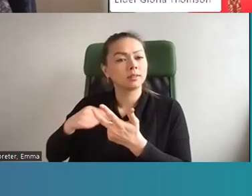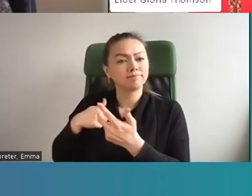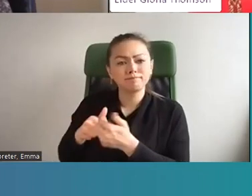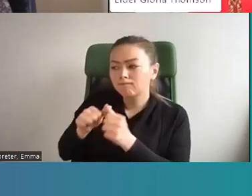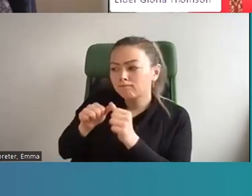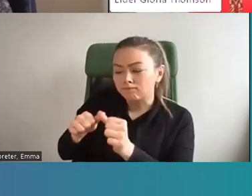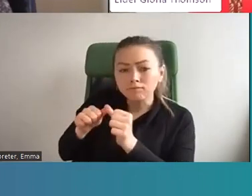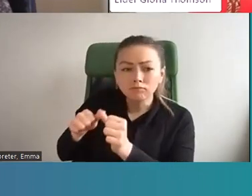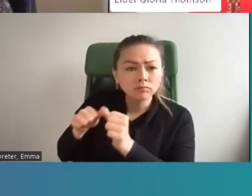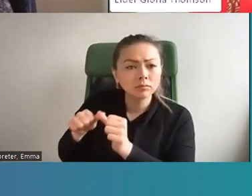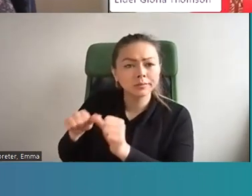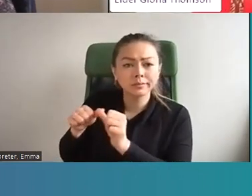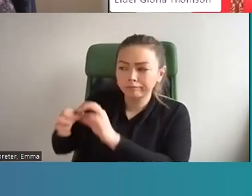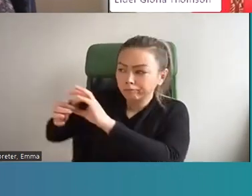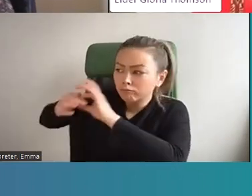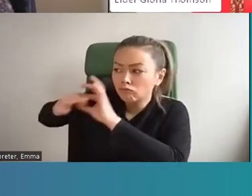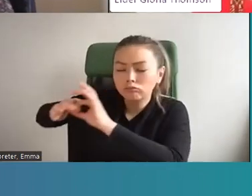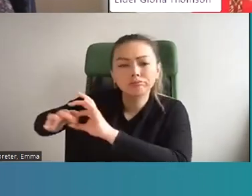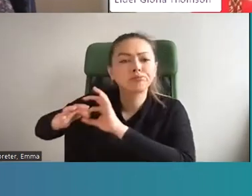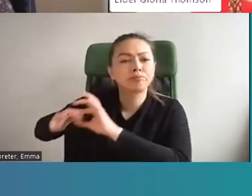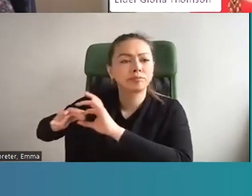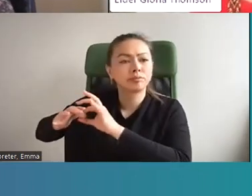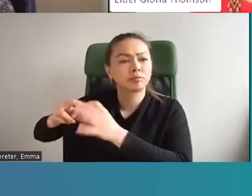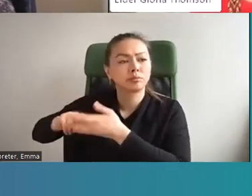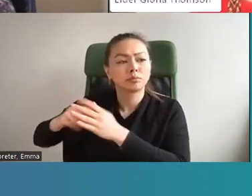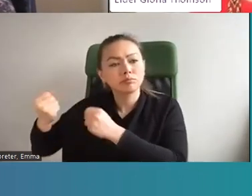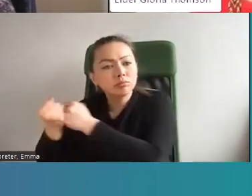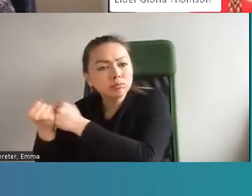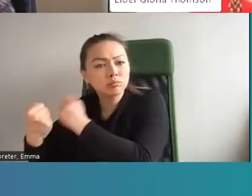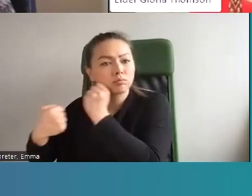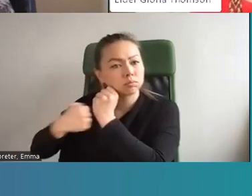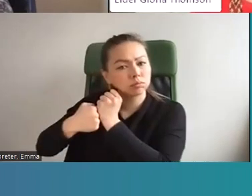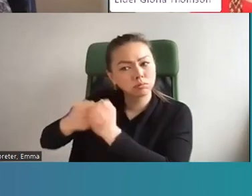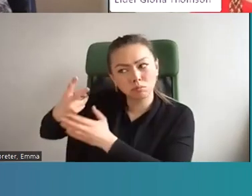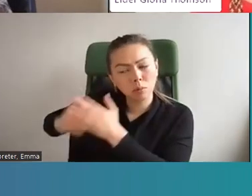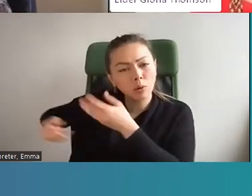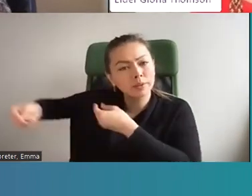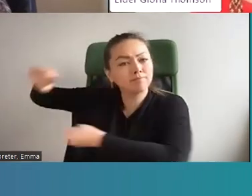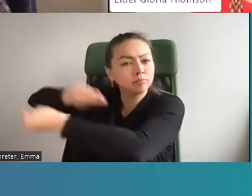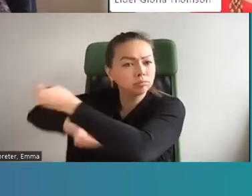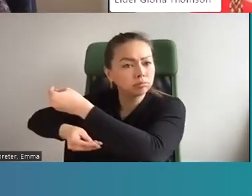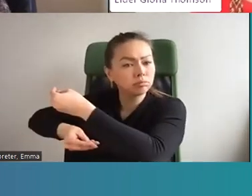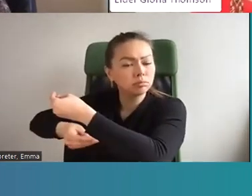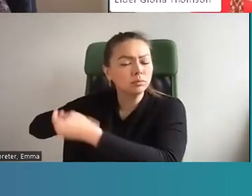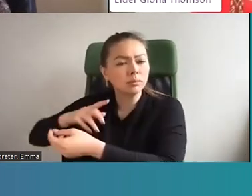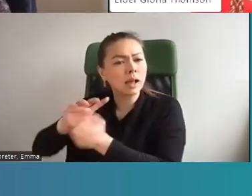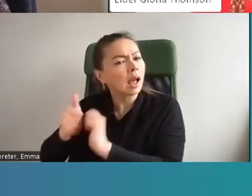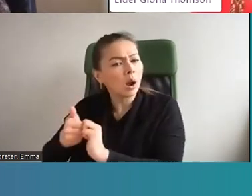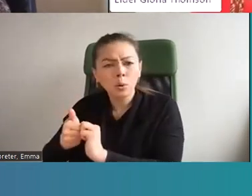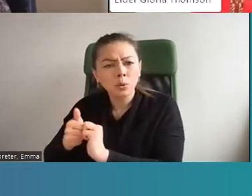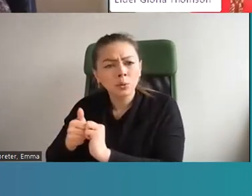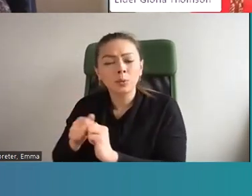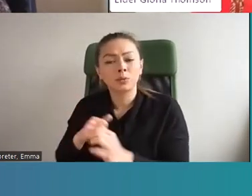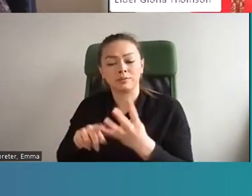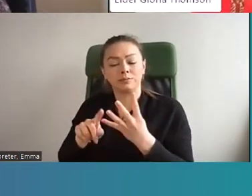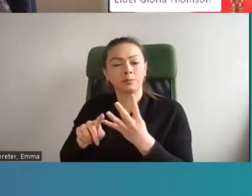reciprocity within future elder engagements? And the learning objectives from this webinar, for those participating